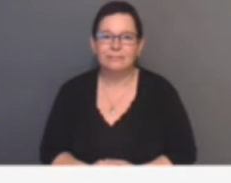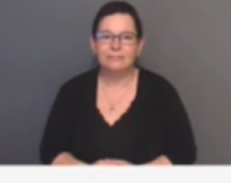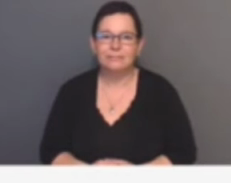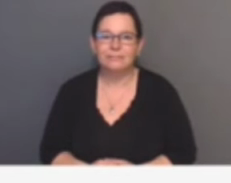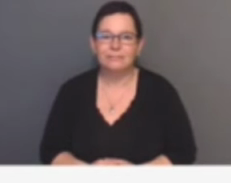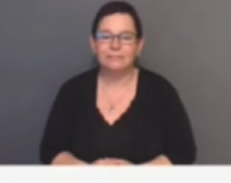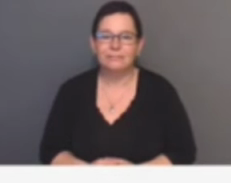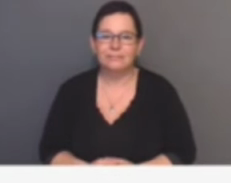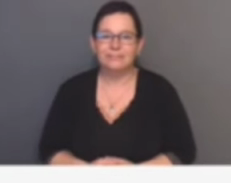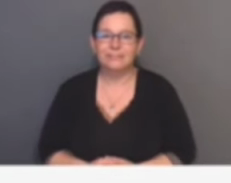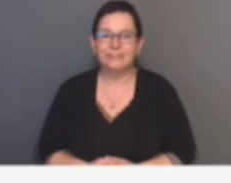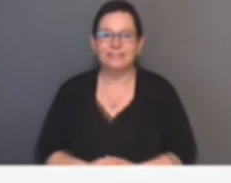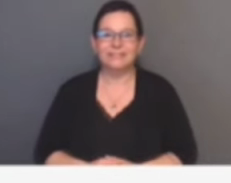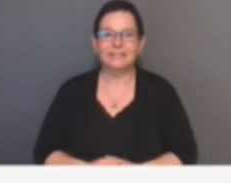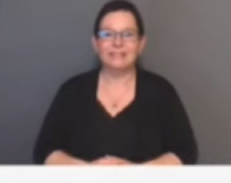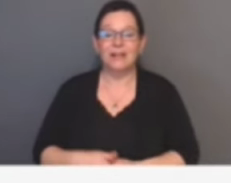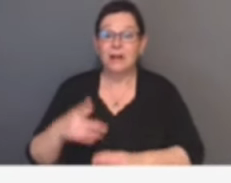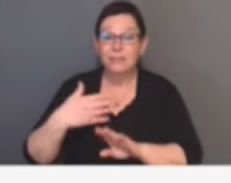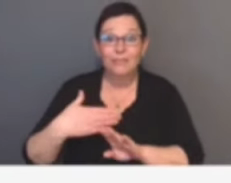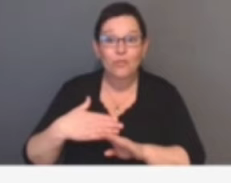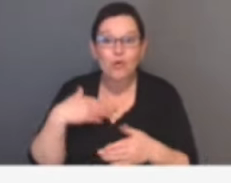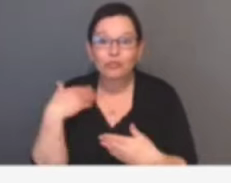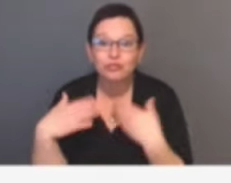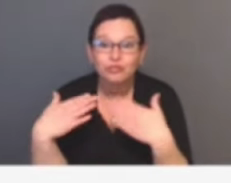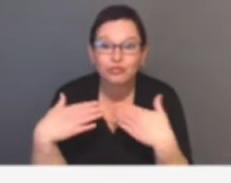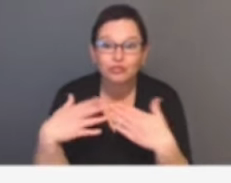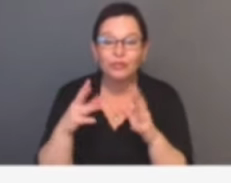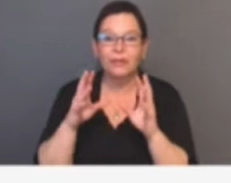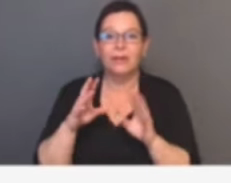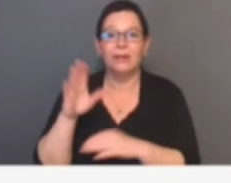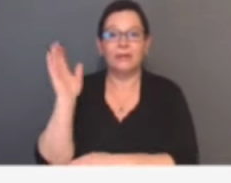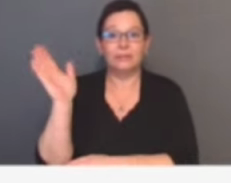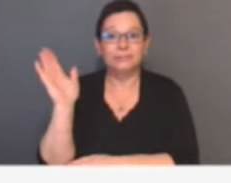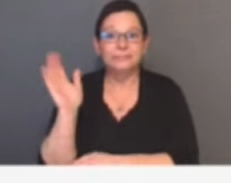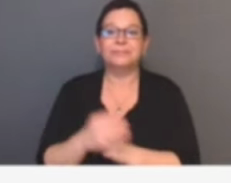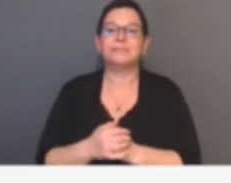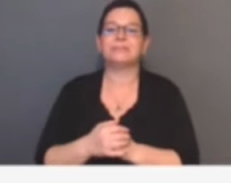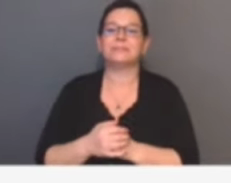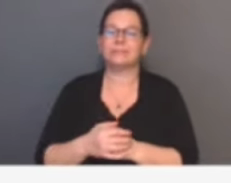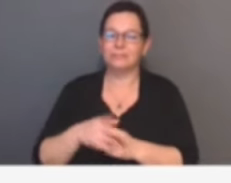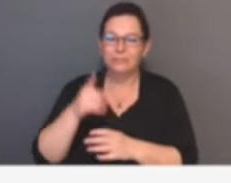Before we start the webinar, let's go over the icons on the toolbar and what they do.